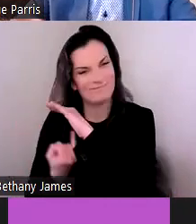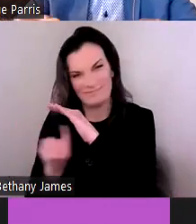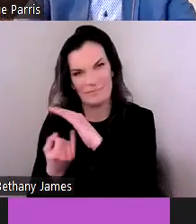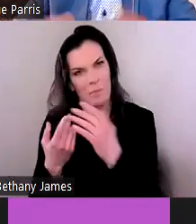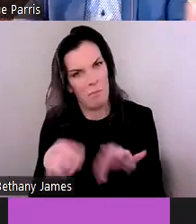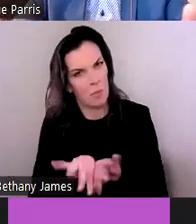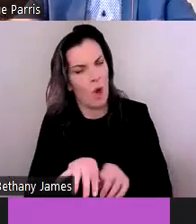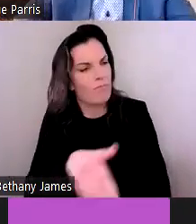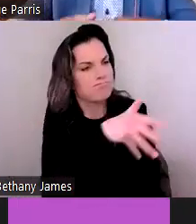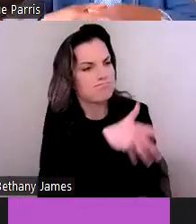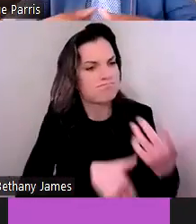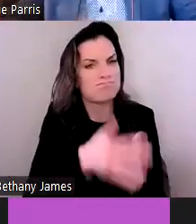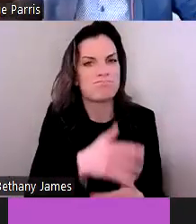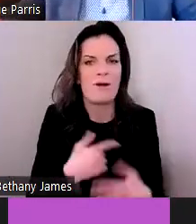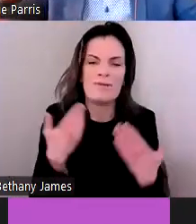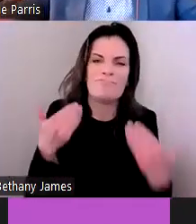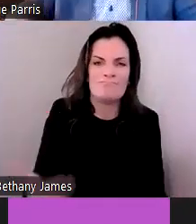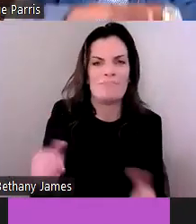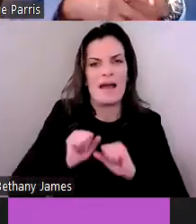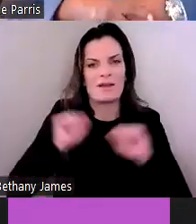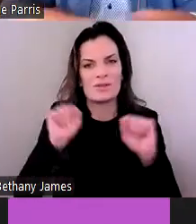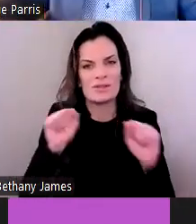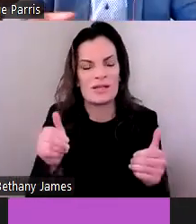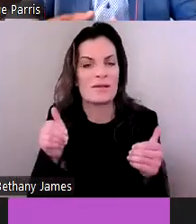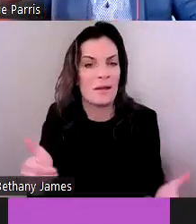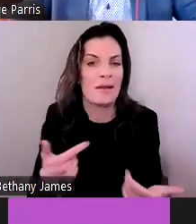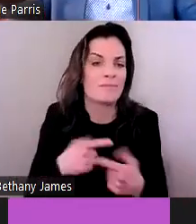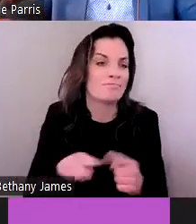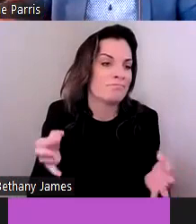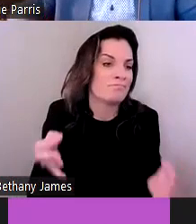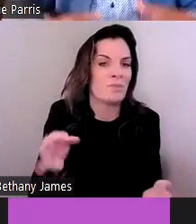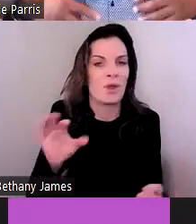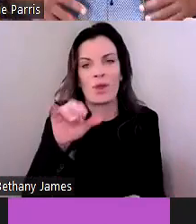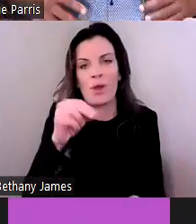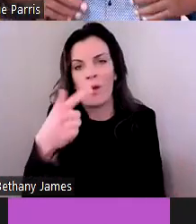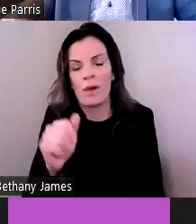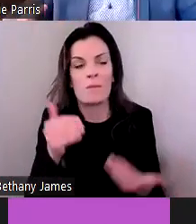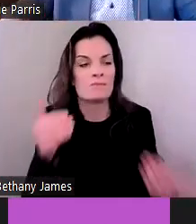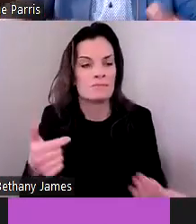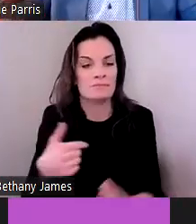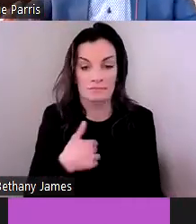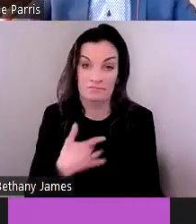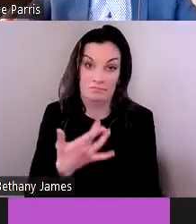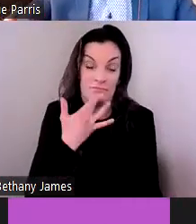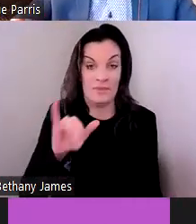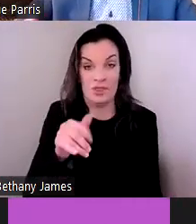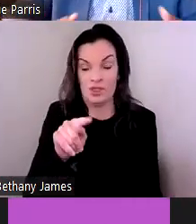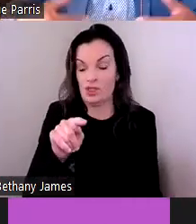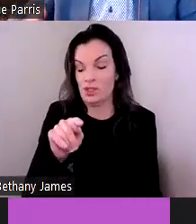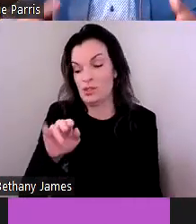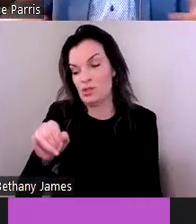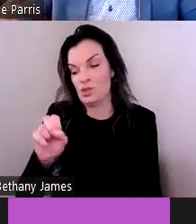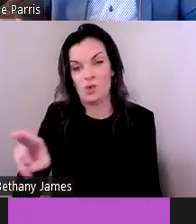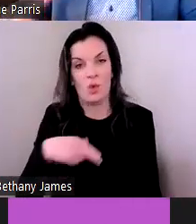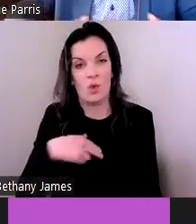yoga, do jiu-jitsu. I do jiu-jitsu. So do some type of activity that contributes to your well-being,